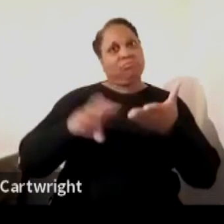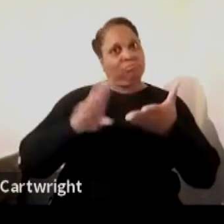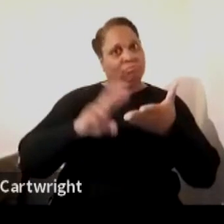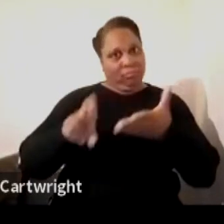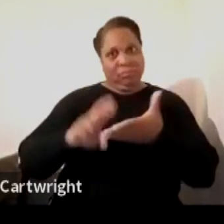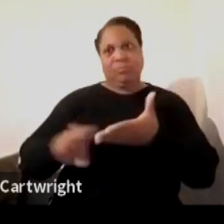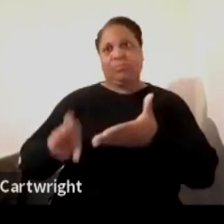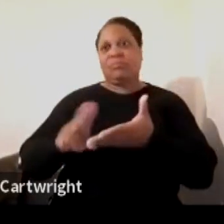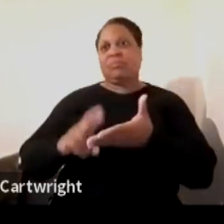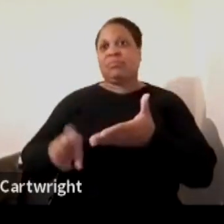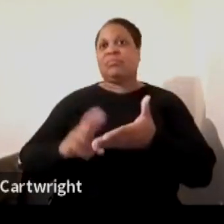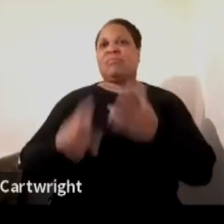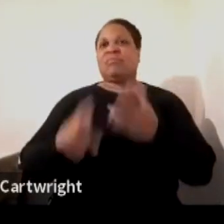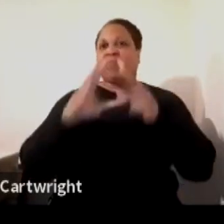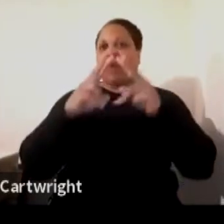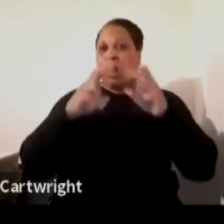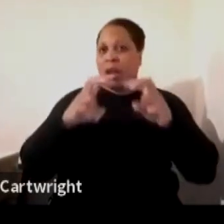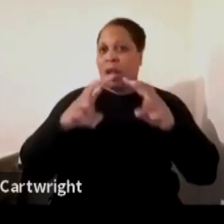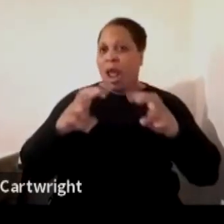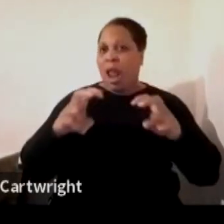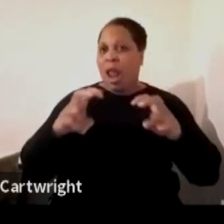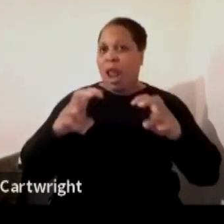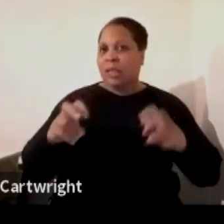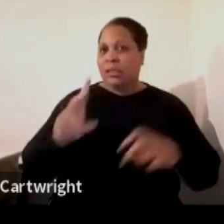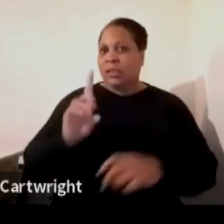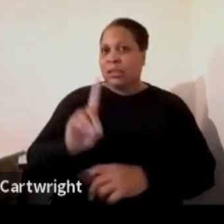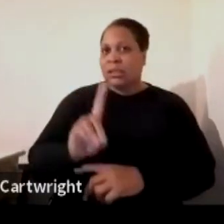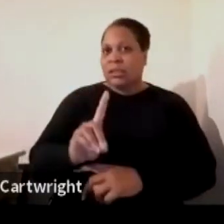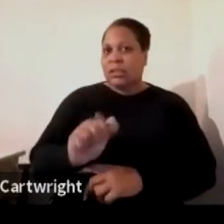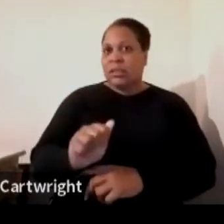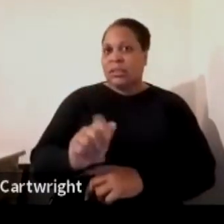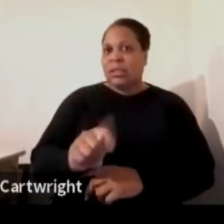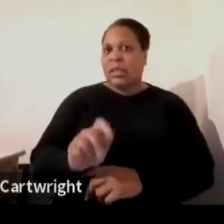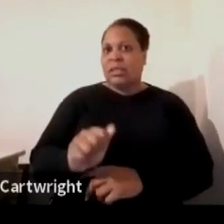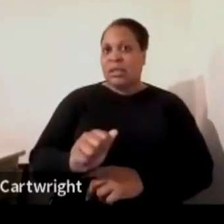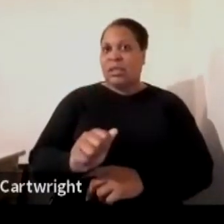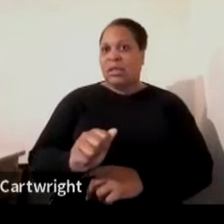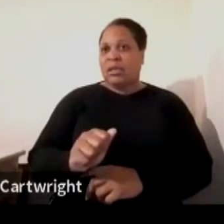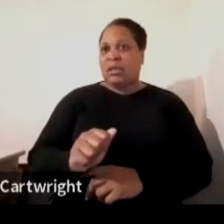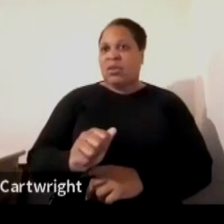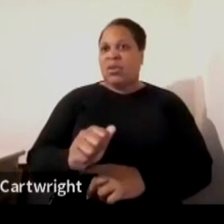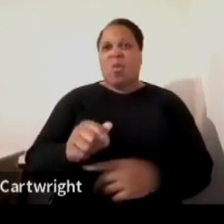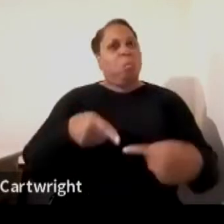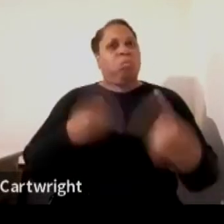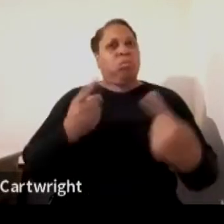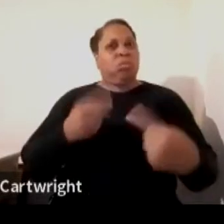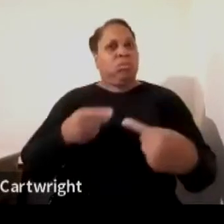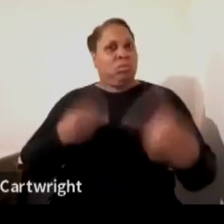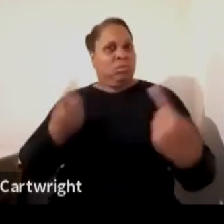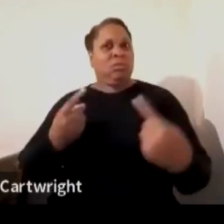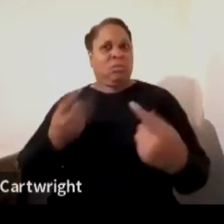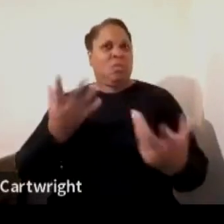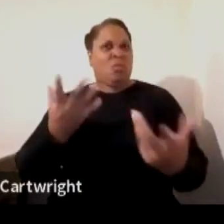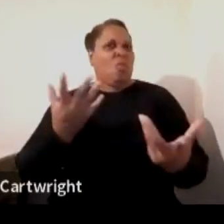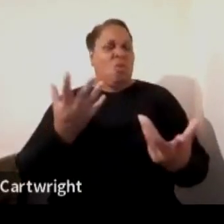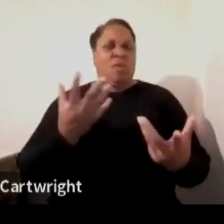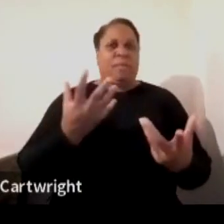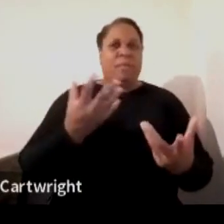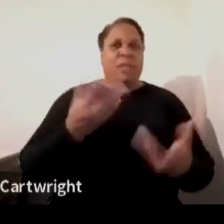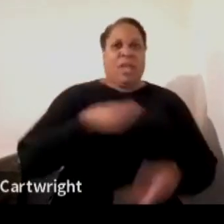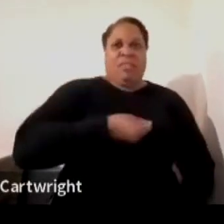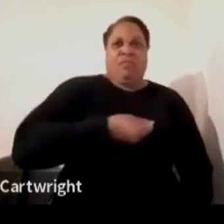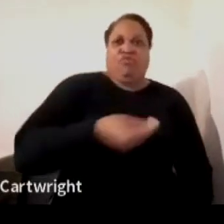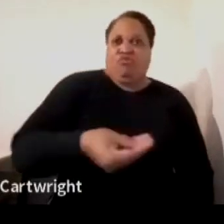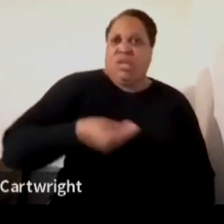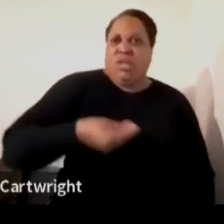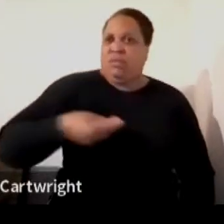an analysis of the data going into what impact the vaccine has on transmission. But until